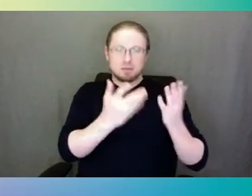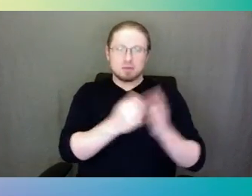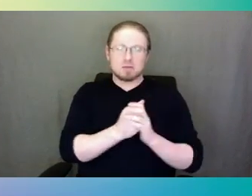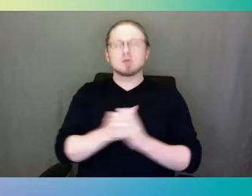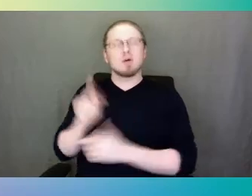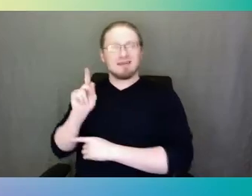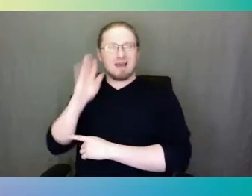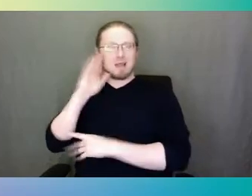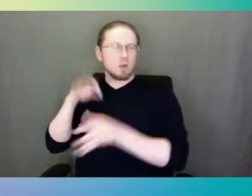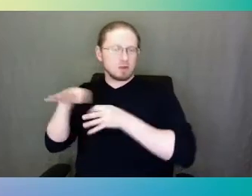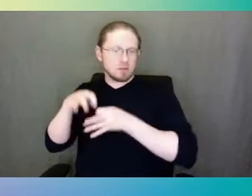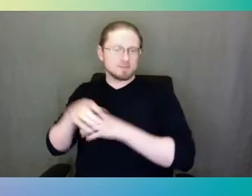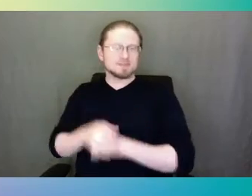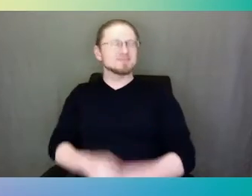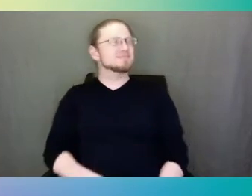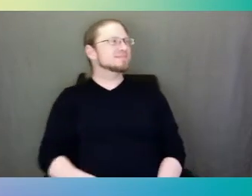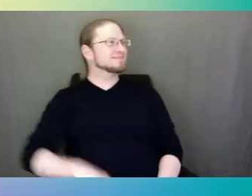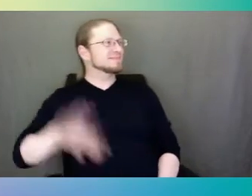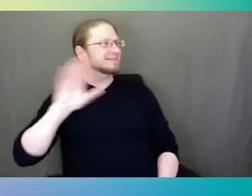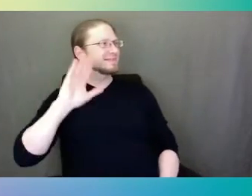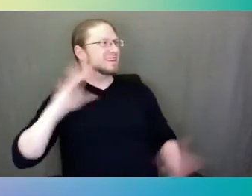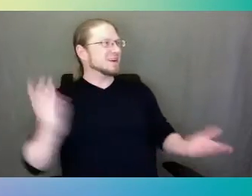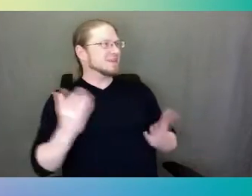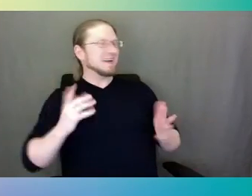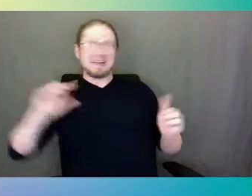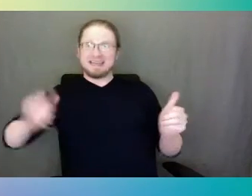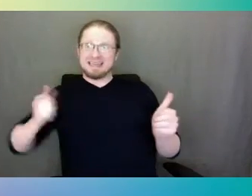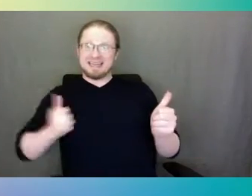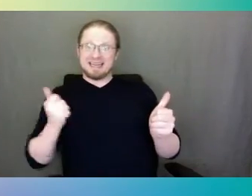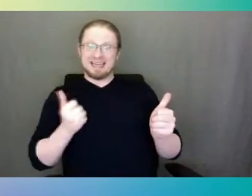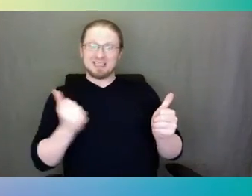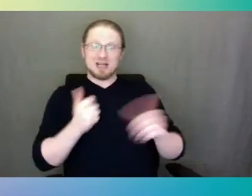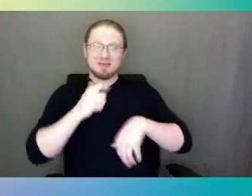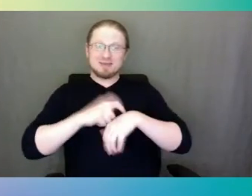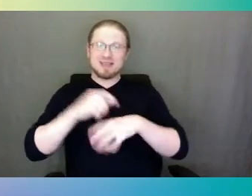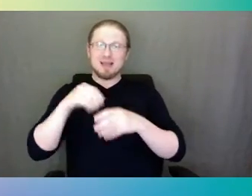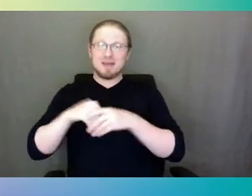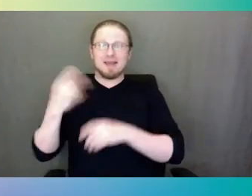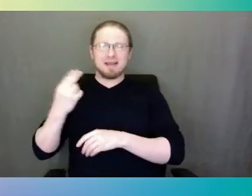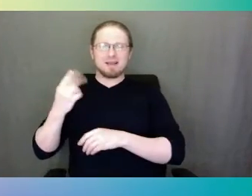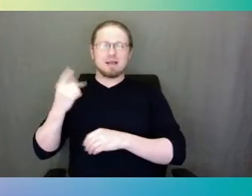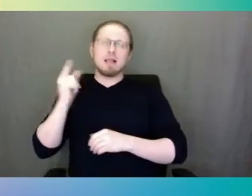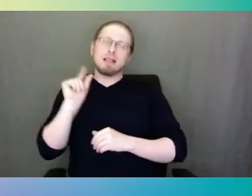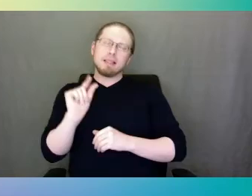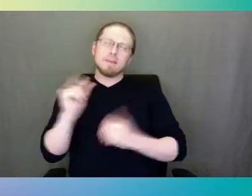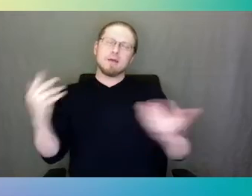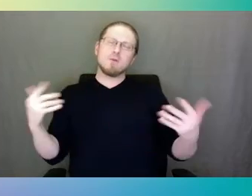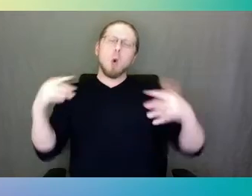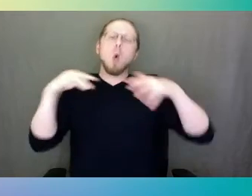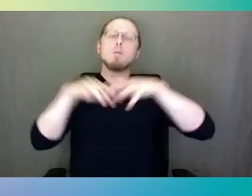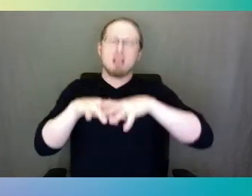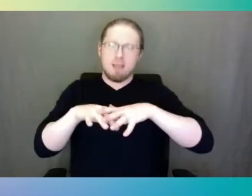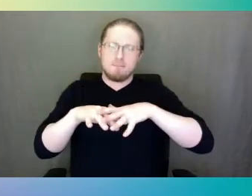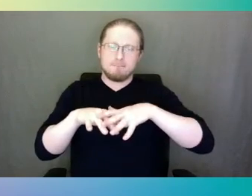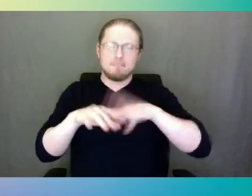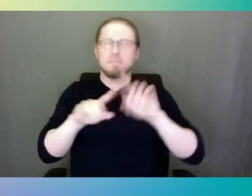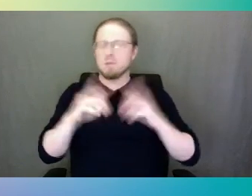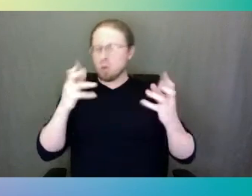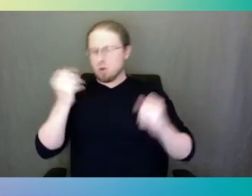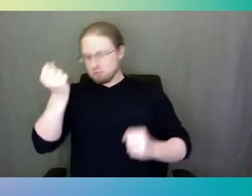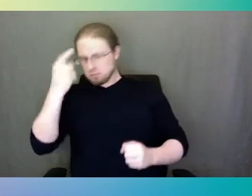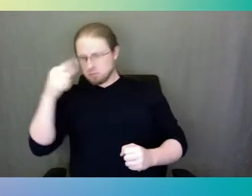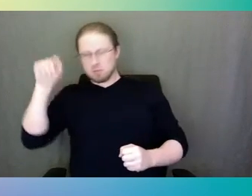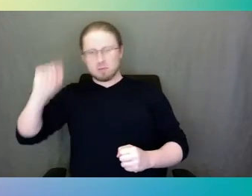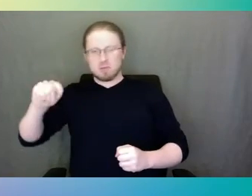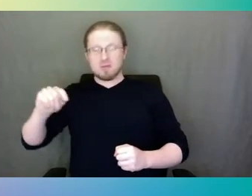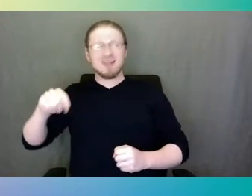So here I am again, catching us up in history. There's going to be a little overlap of time, but I want you to understand that although these letters were